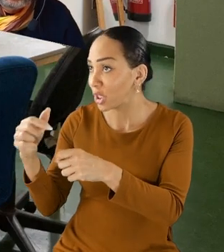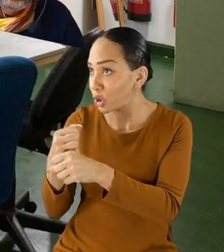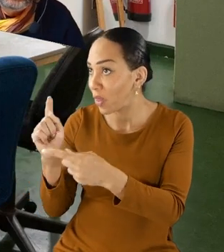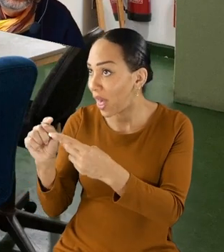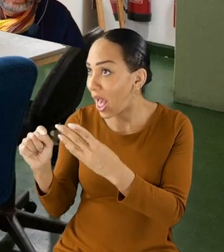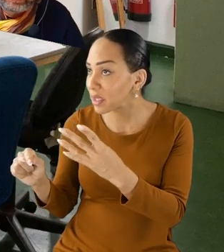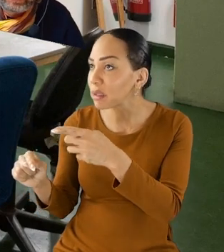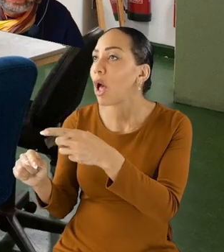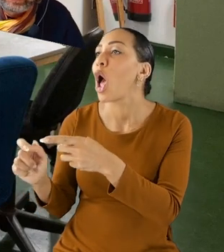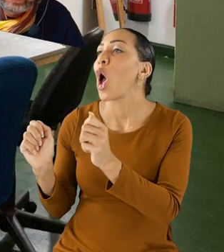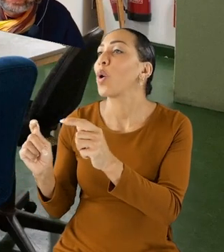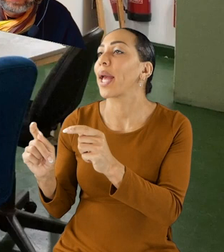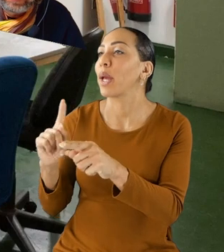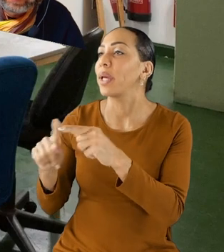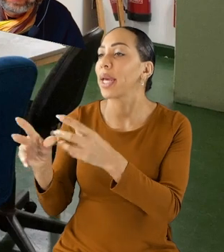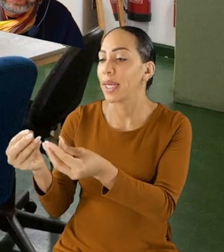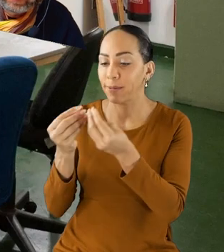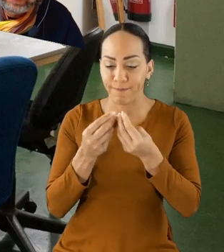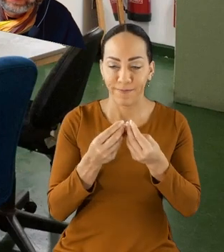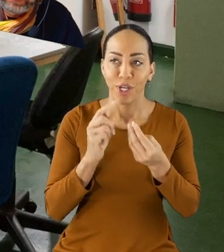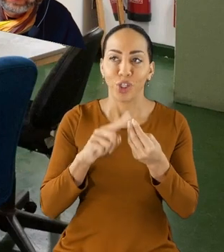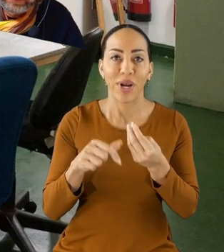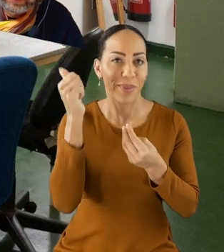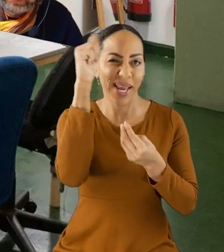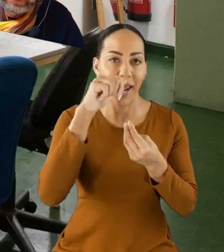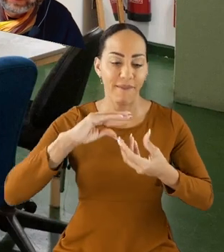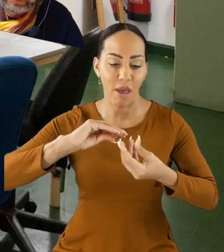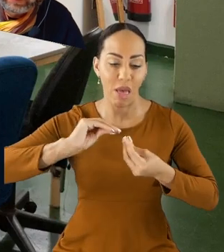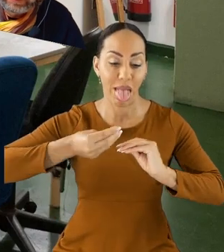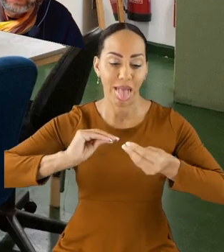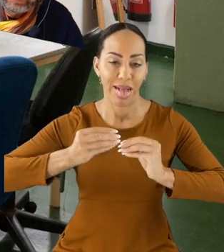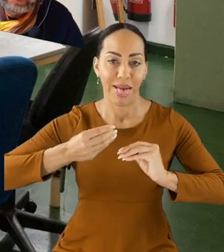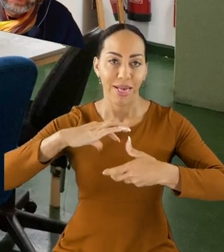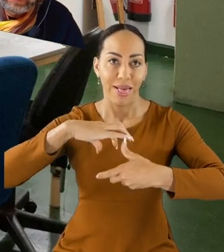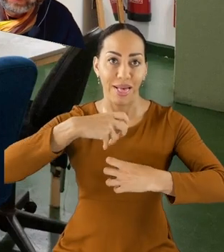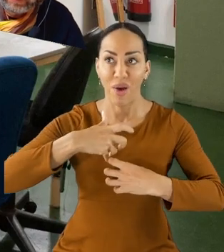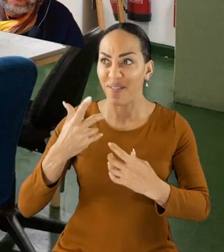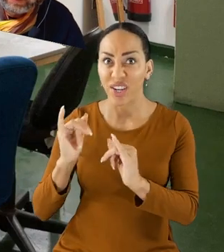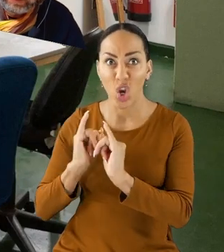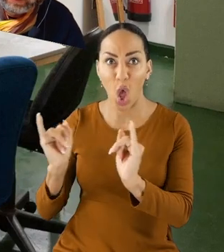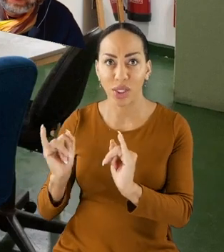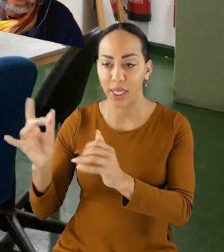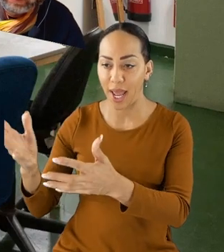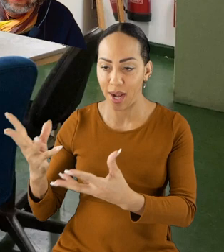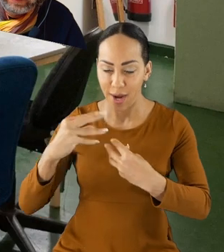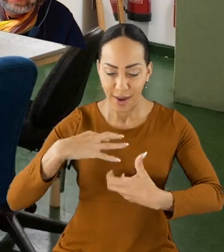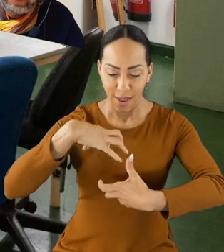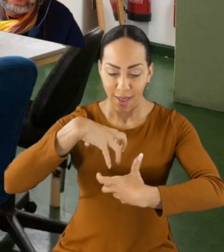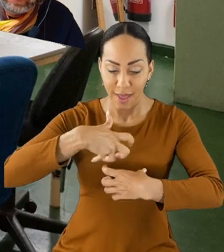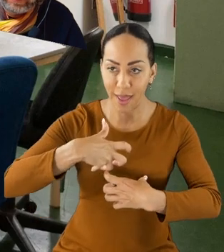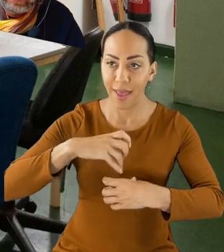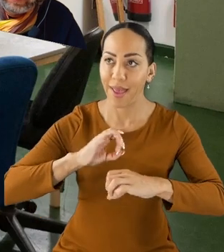subvert it where you can, or be clever or funny with it, rather than taking it, particularly when it's a sort of nasty thing. Yeah.